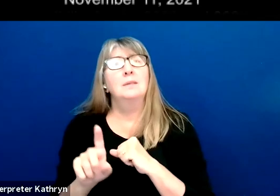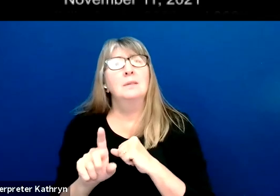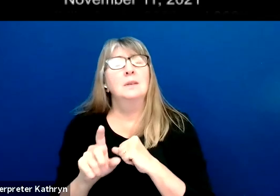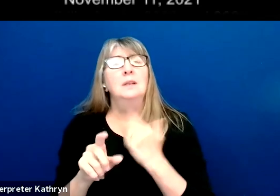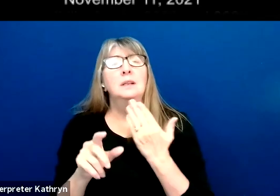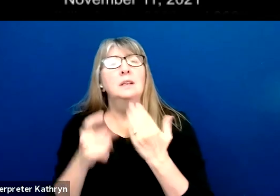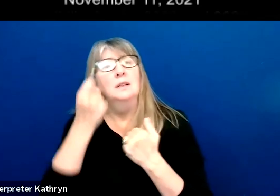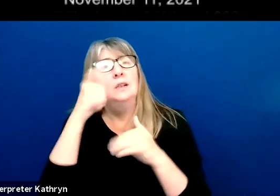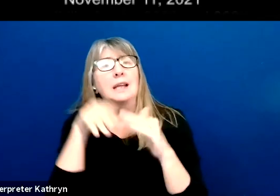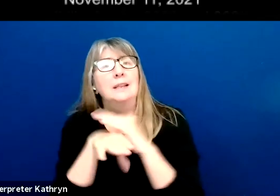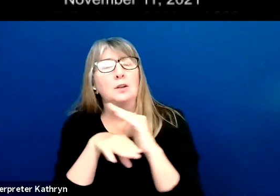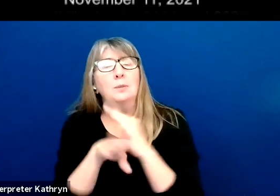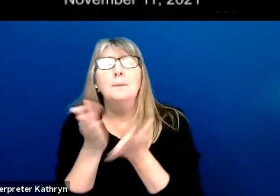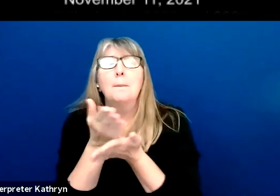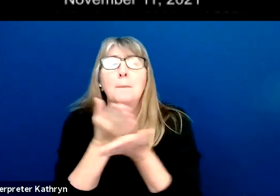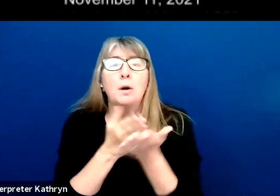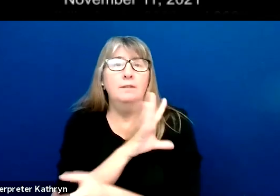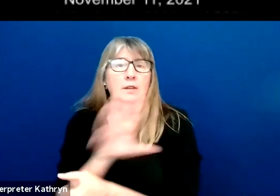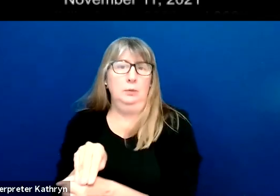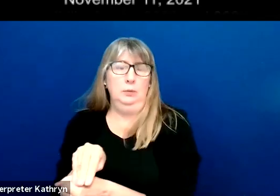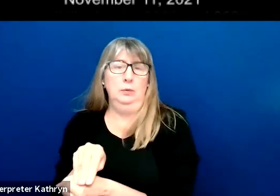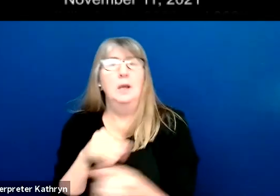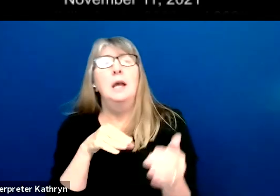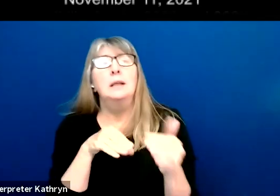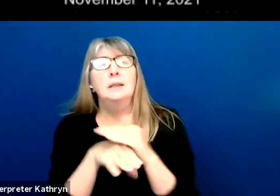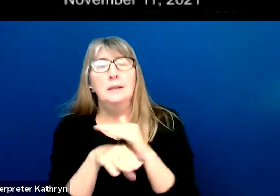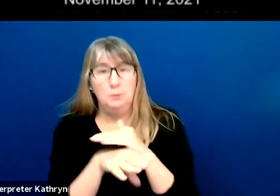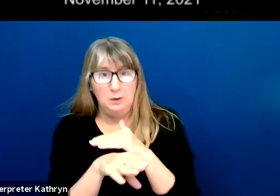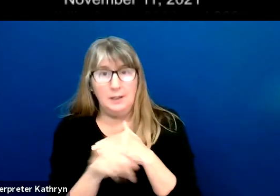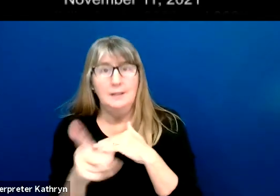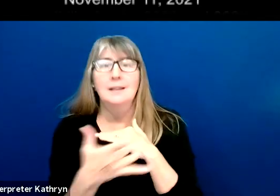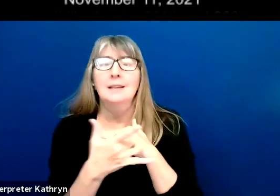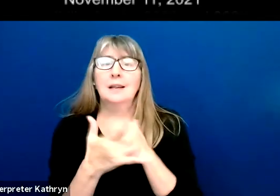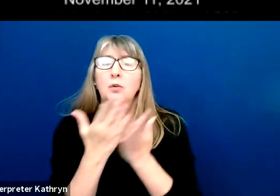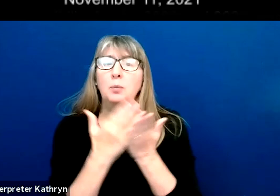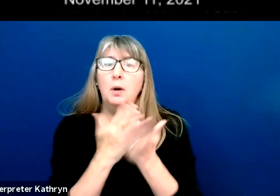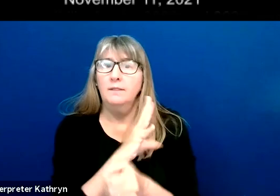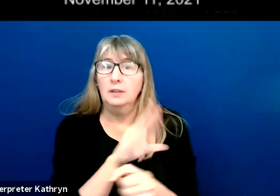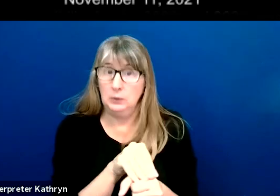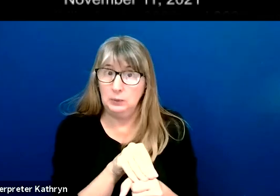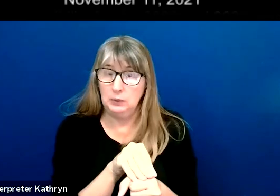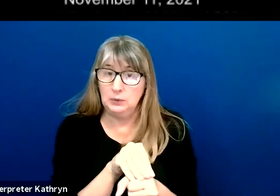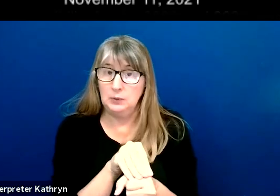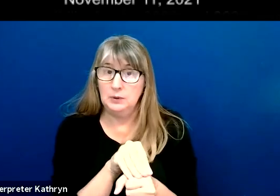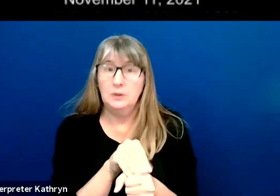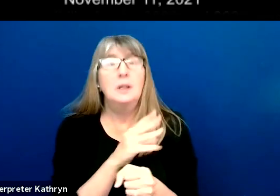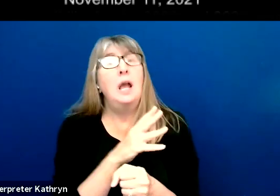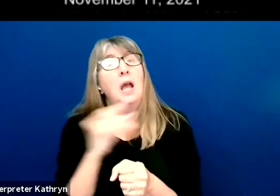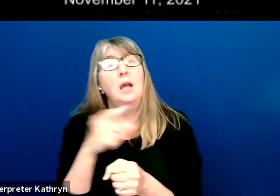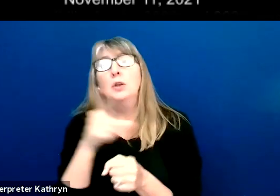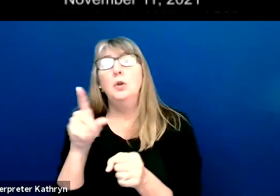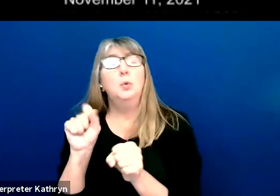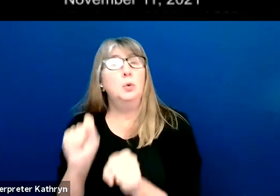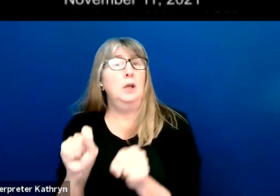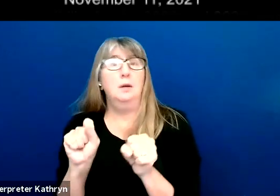accessibility is only part of inclusion. Accessibility is the technical side of inclusion, and you can make all kinds of